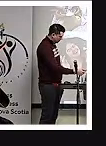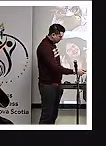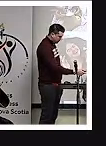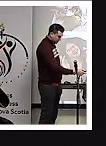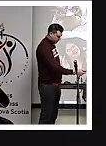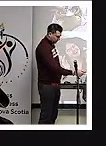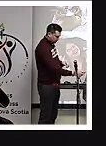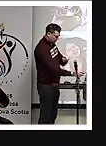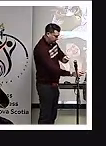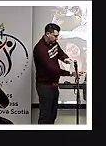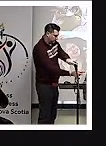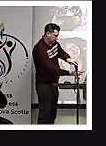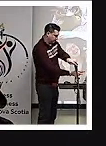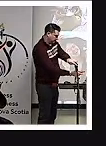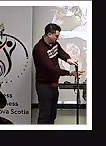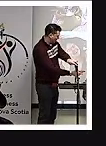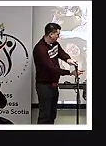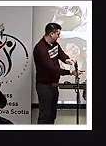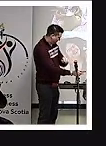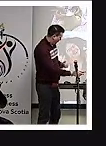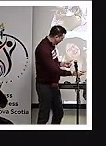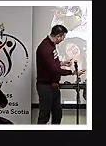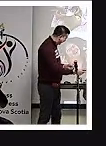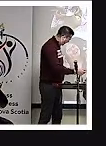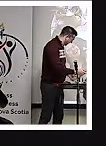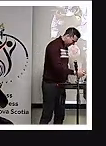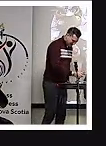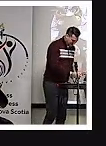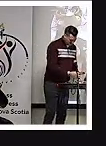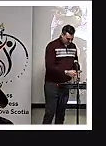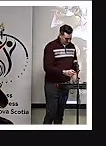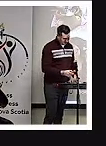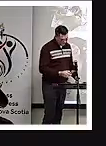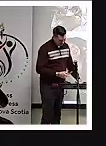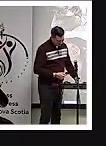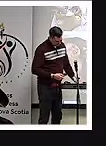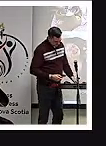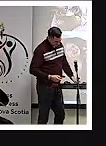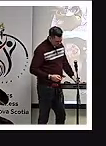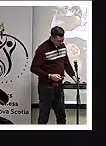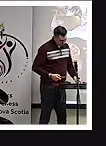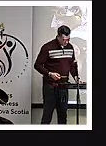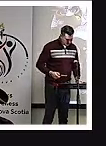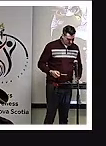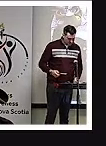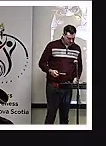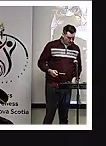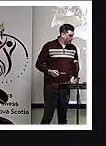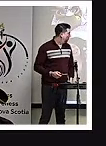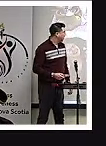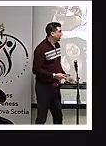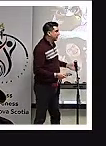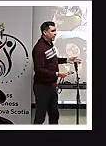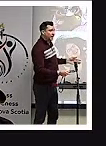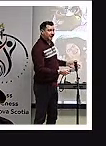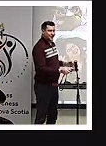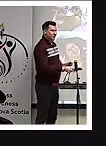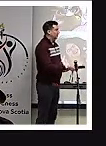they respect your feelings. Great, yeah, awesome. That's right. All right.